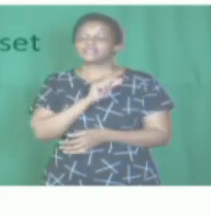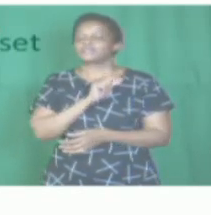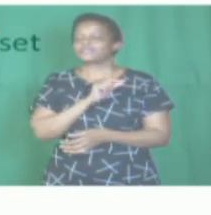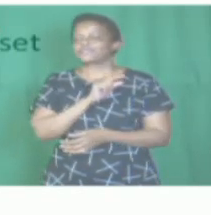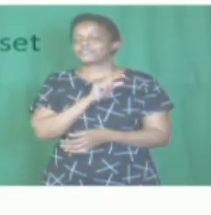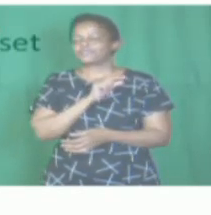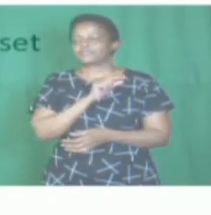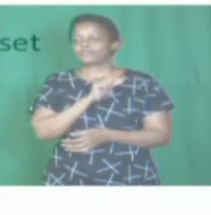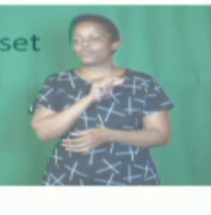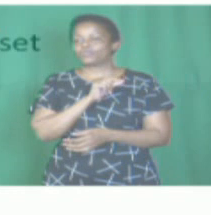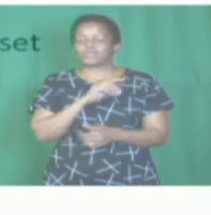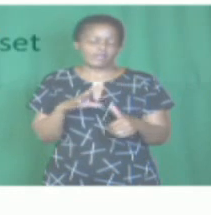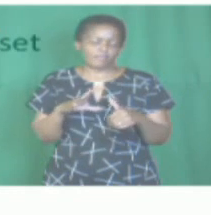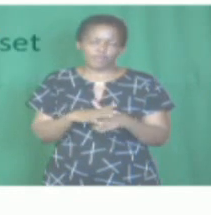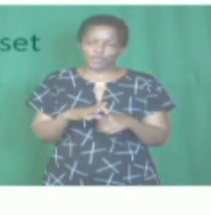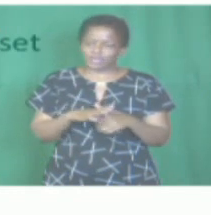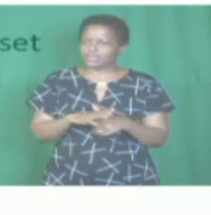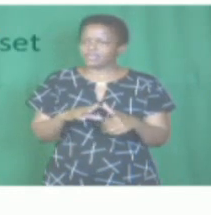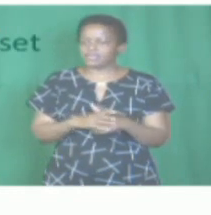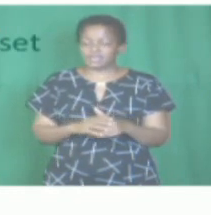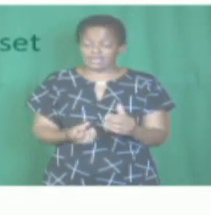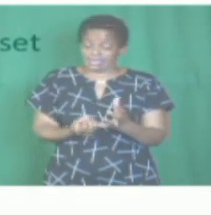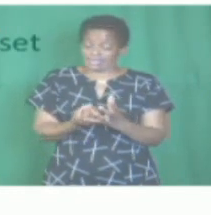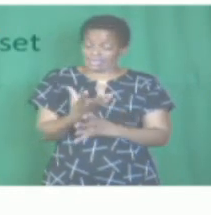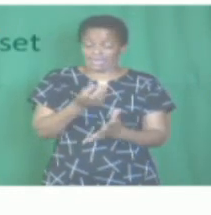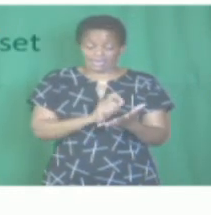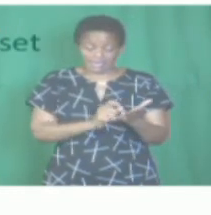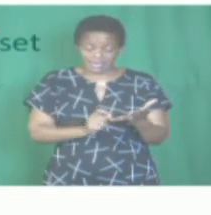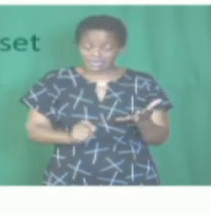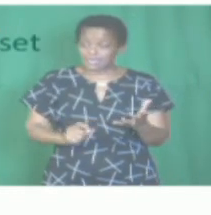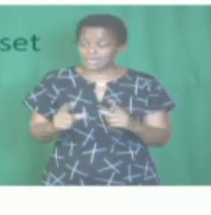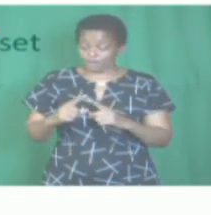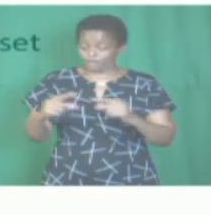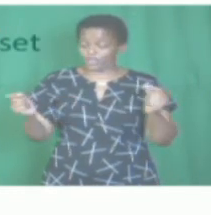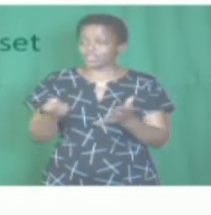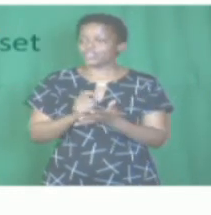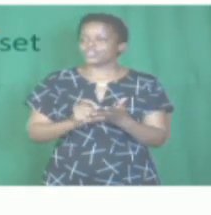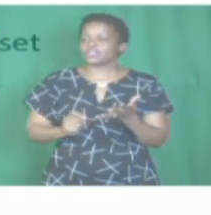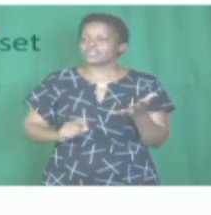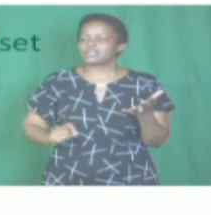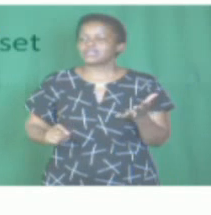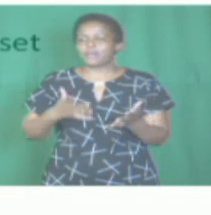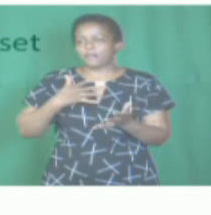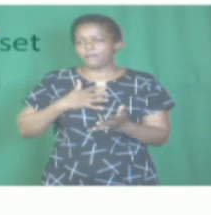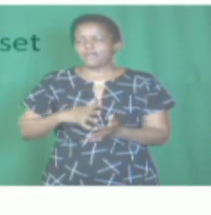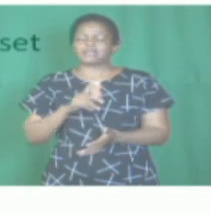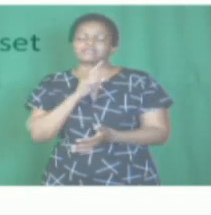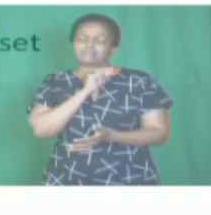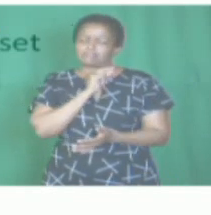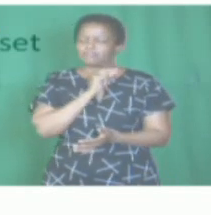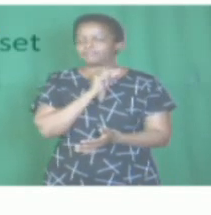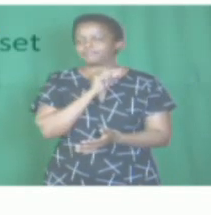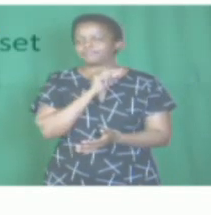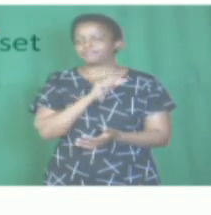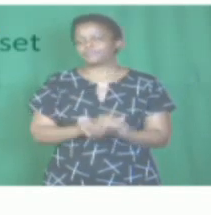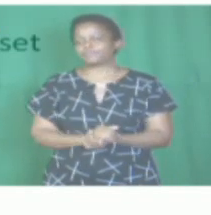this. Effective openings and endings always make a good impression in a composition.